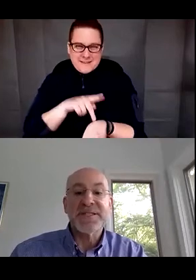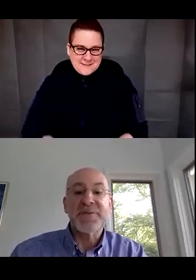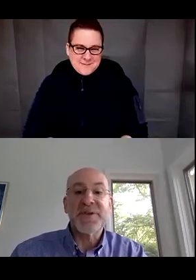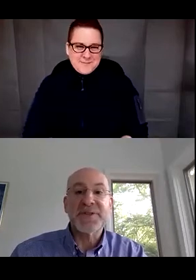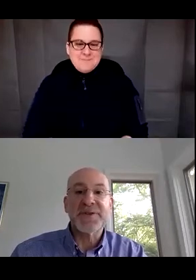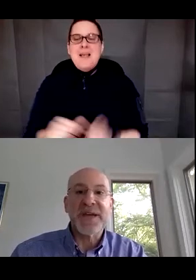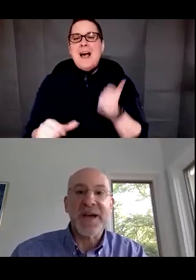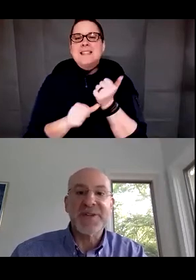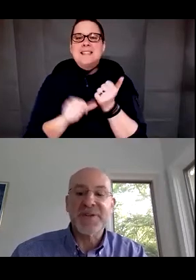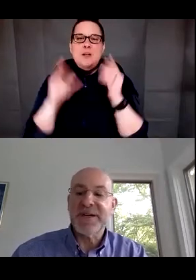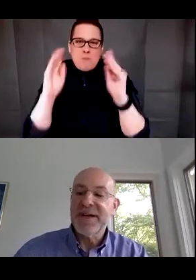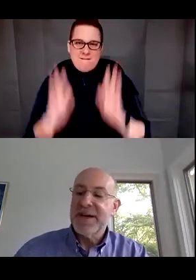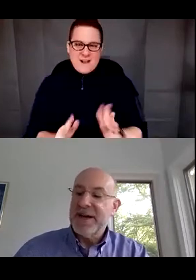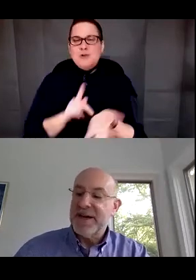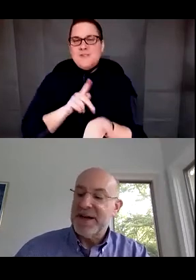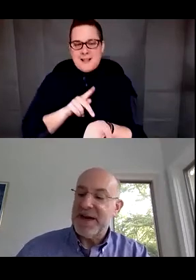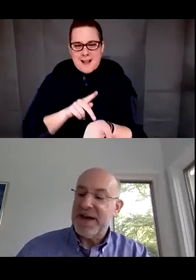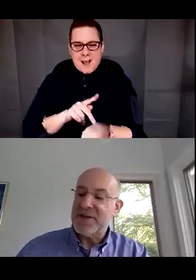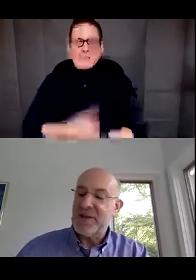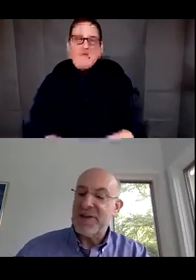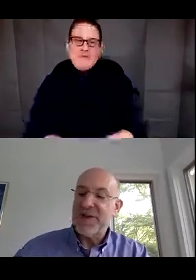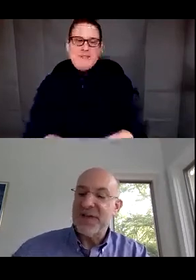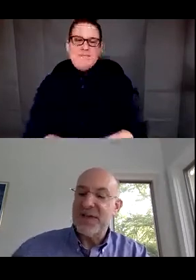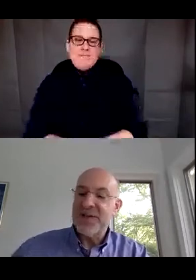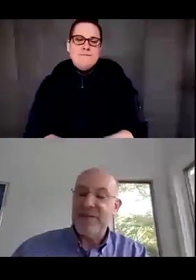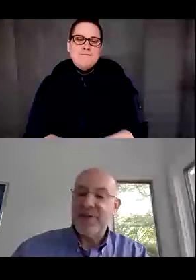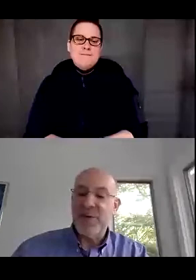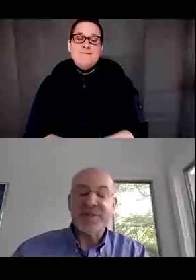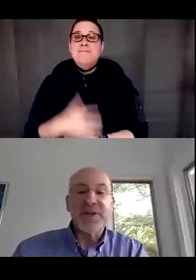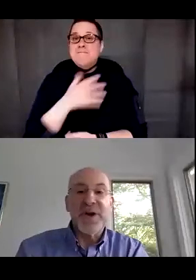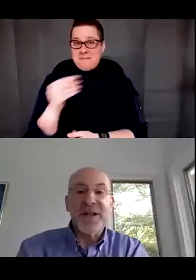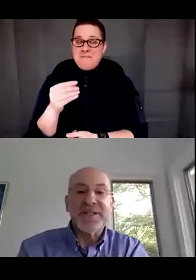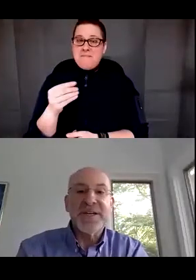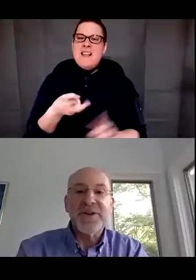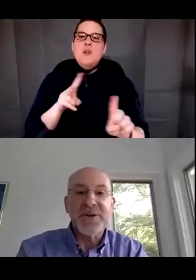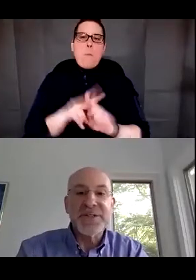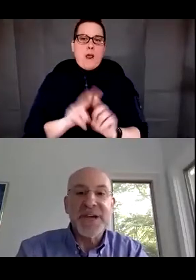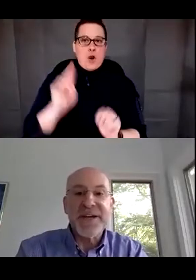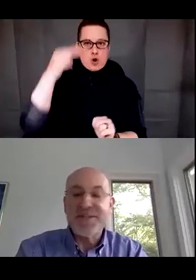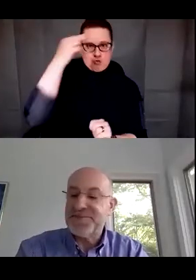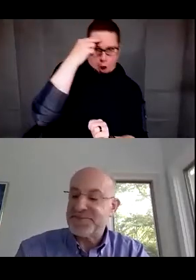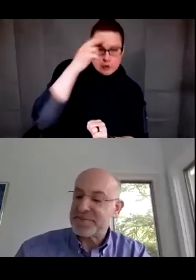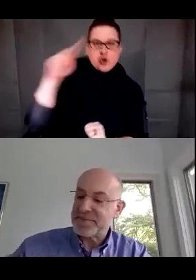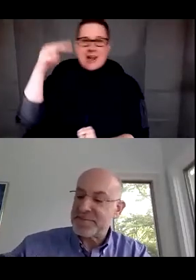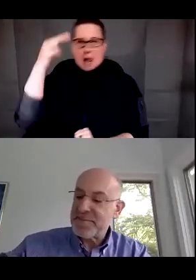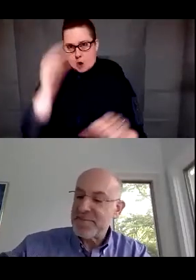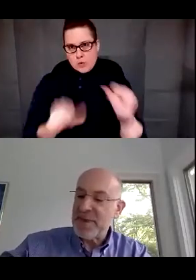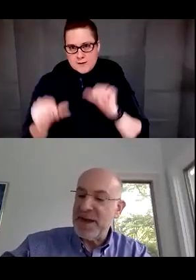an assistant professor of psychiatry, as well as having appointments in neurology and neuroscience.